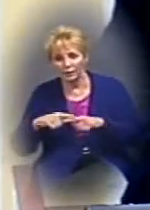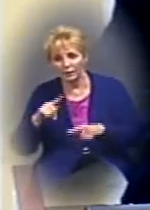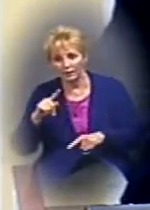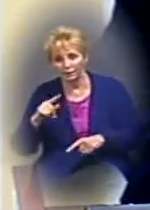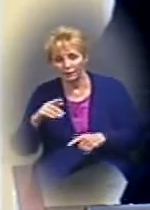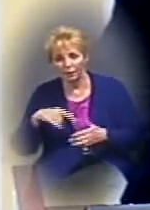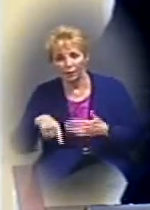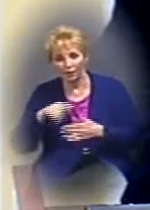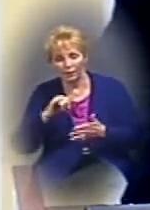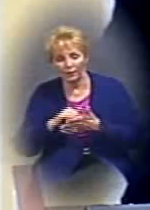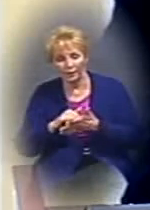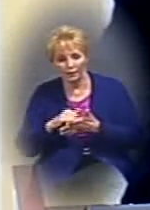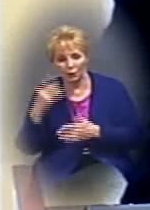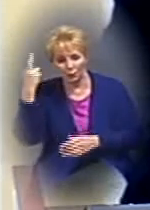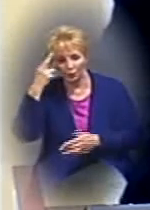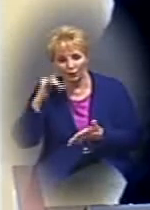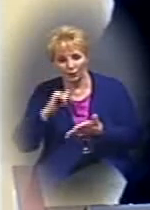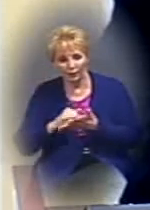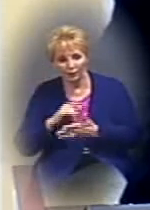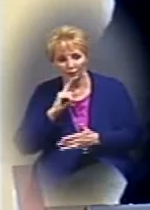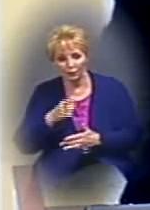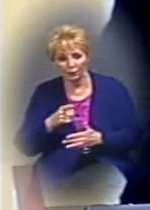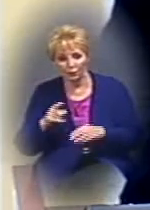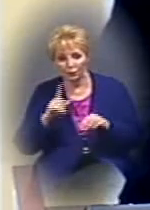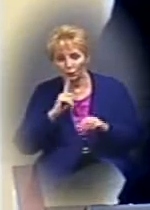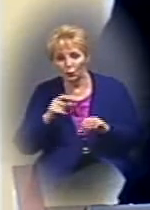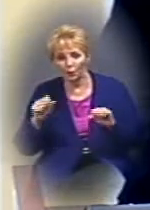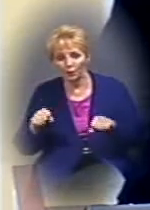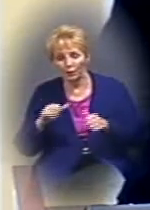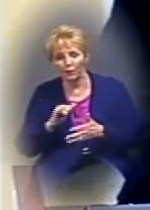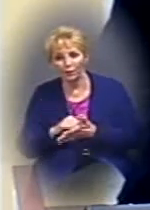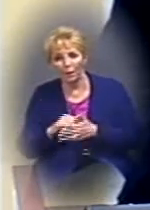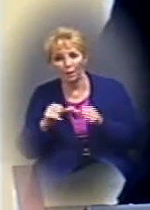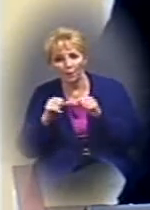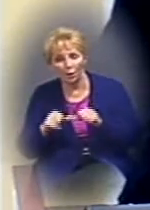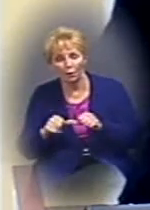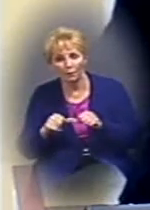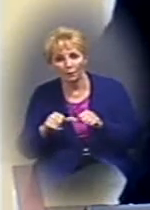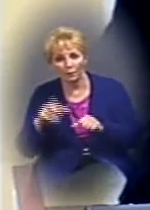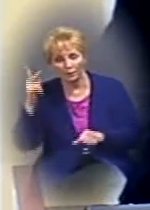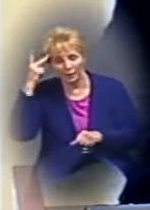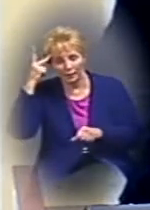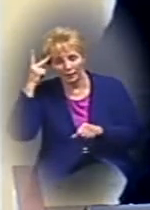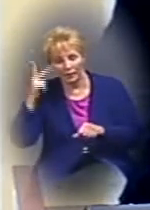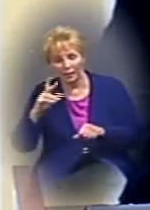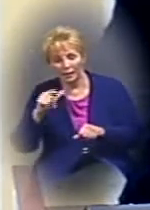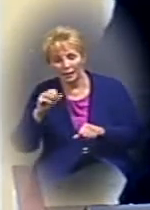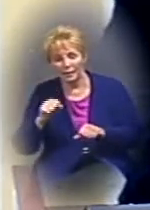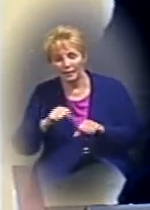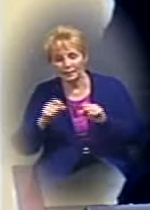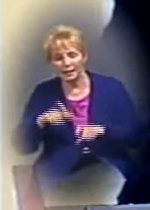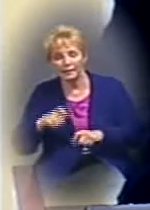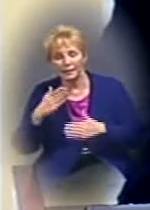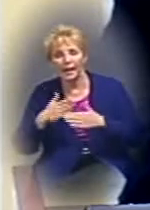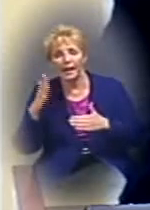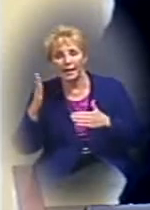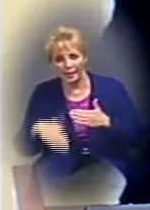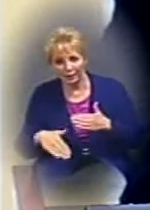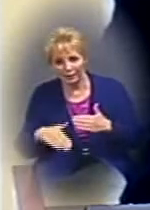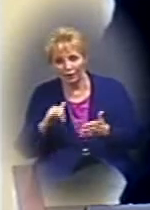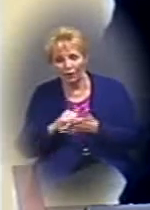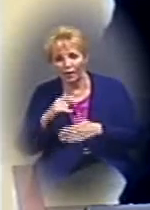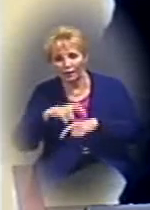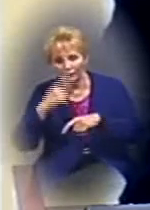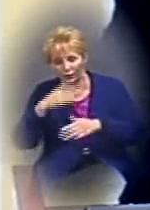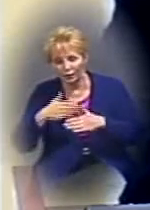of division and realize their true potential. This permanent political class system in Morganton has got to come to an end, and the time